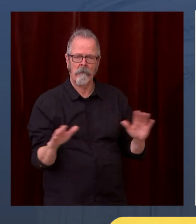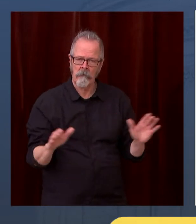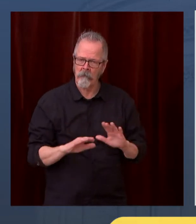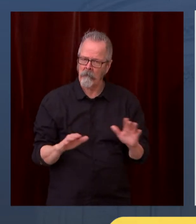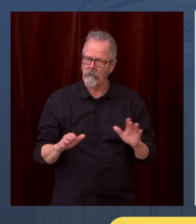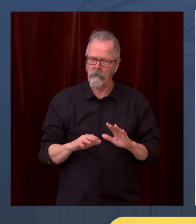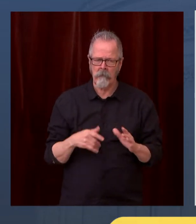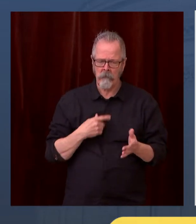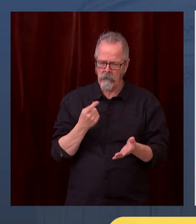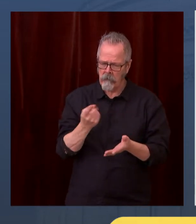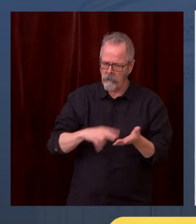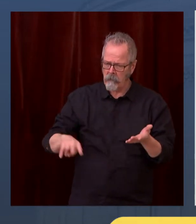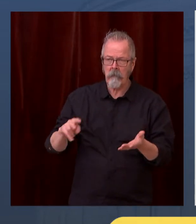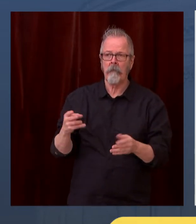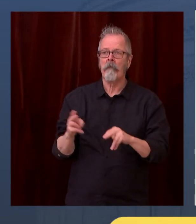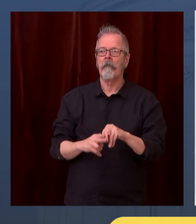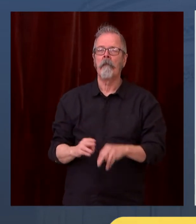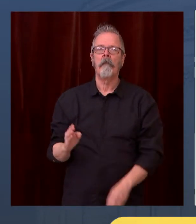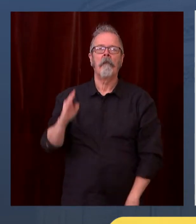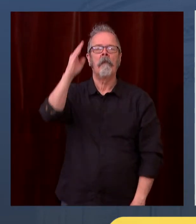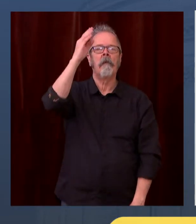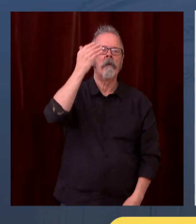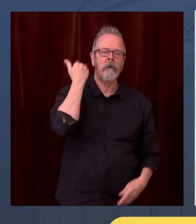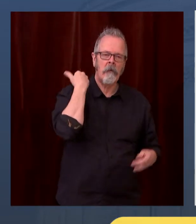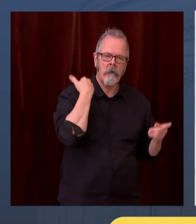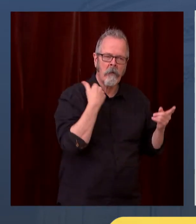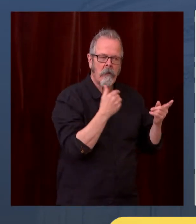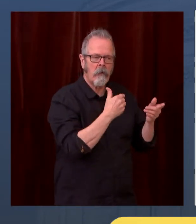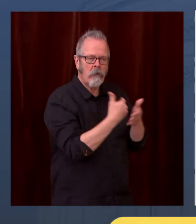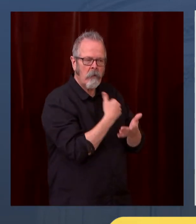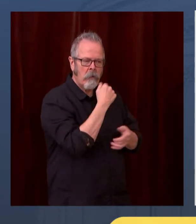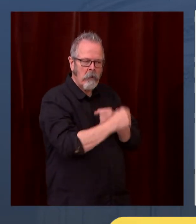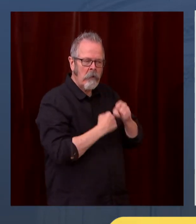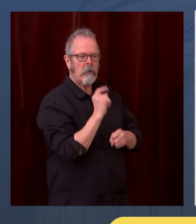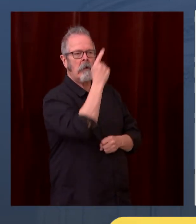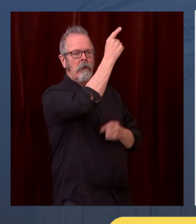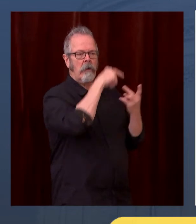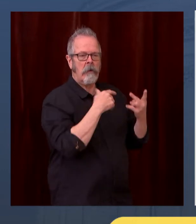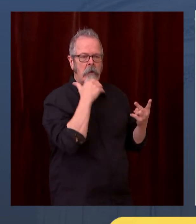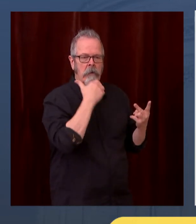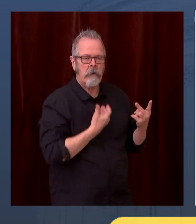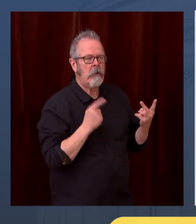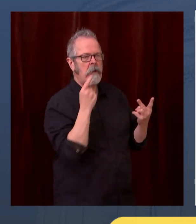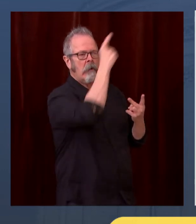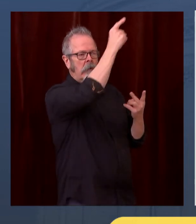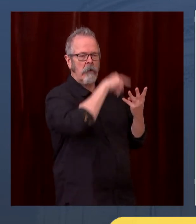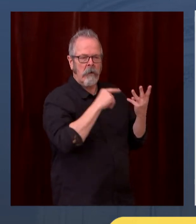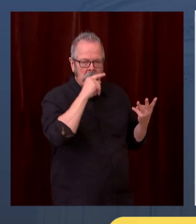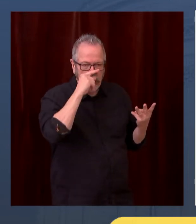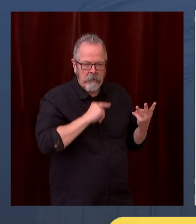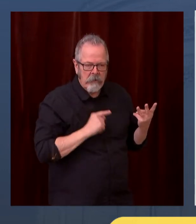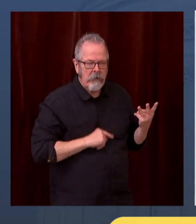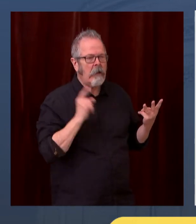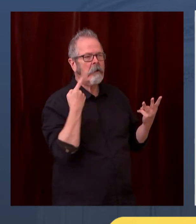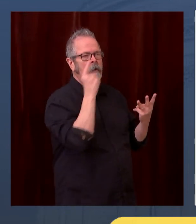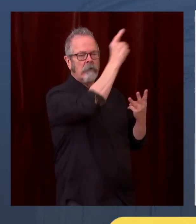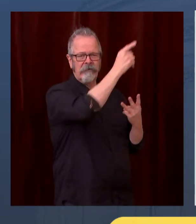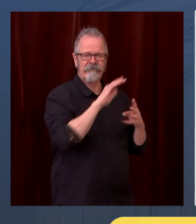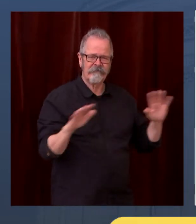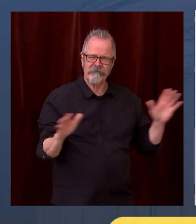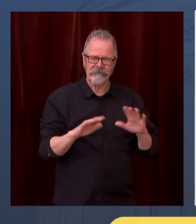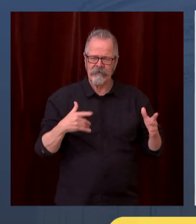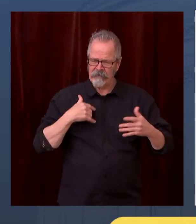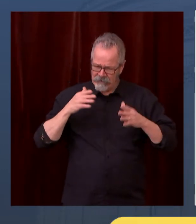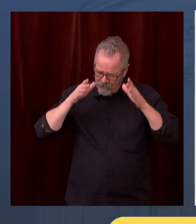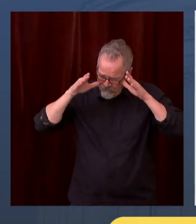be terrible. And so we would ask all of you to do everything you can to get that message out, to make sure you protect yourself and your loved ones,